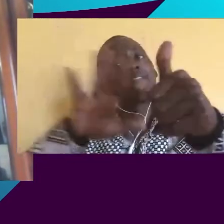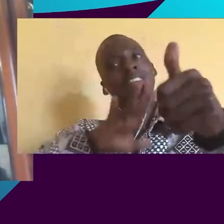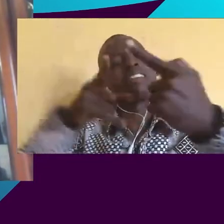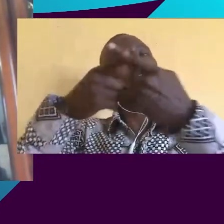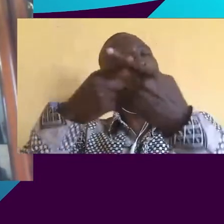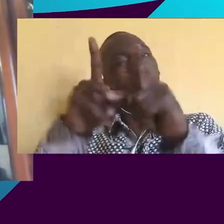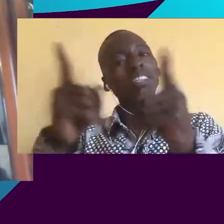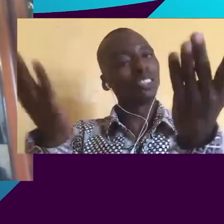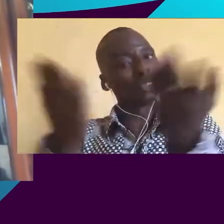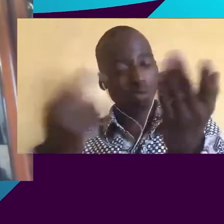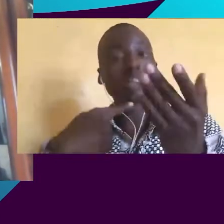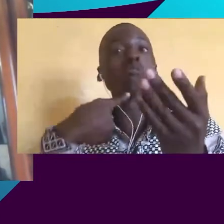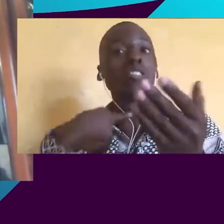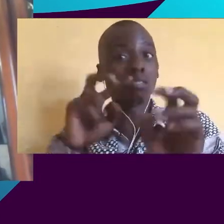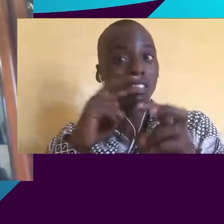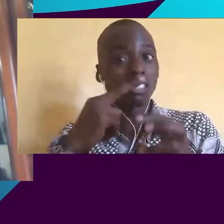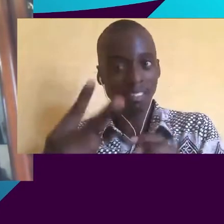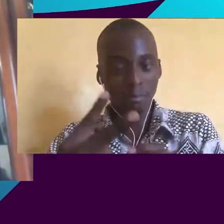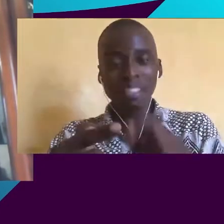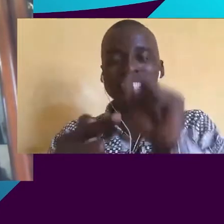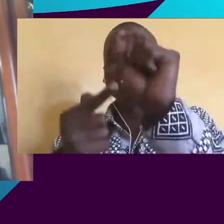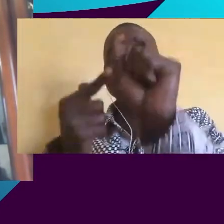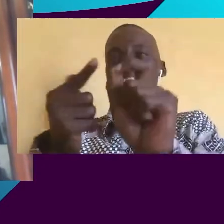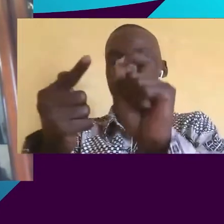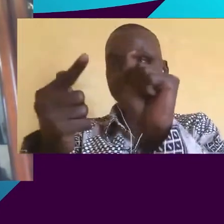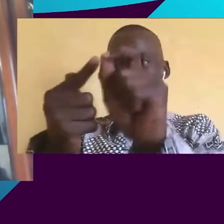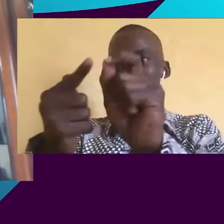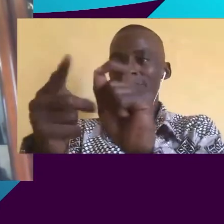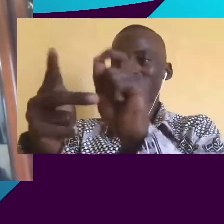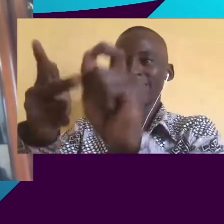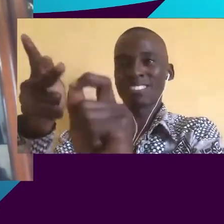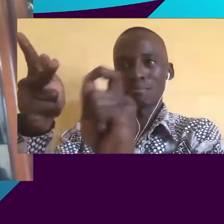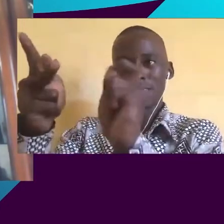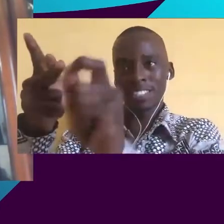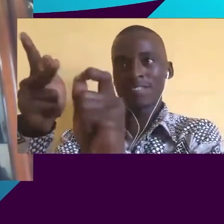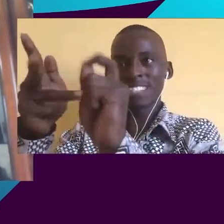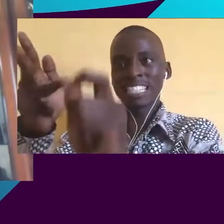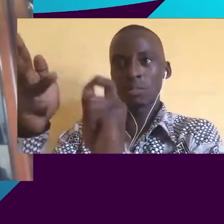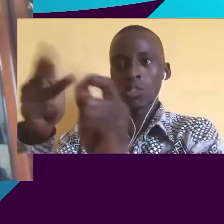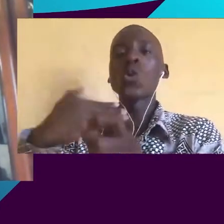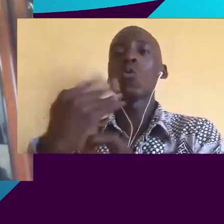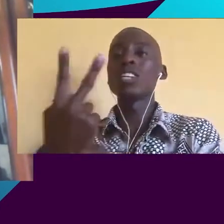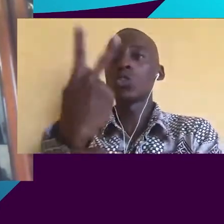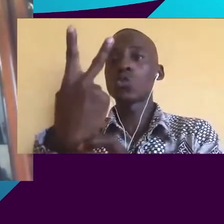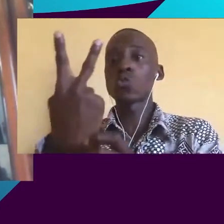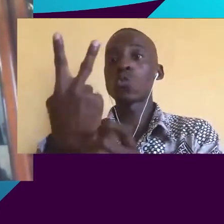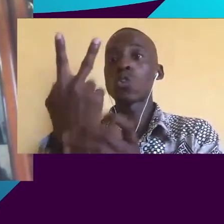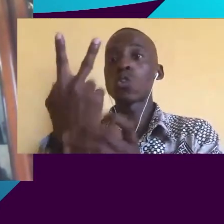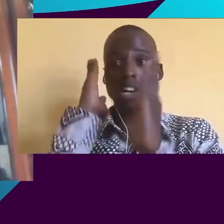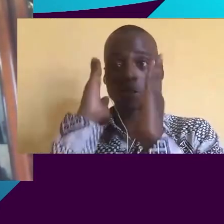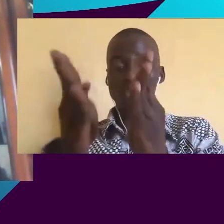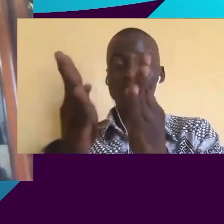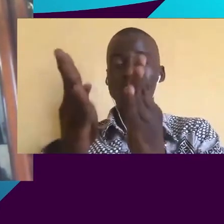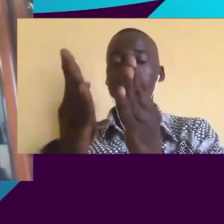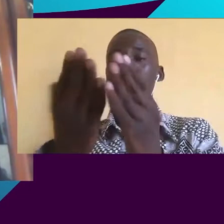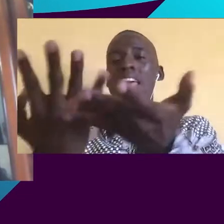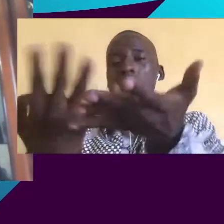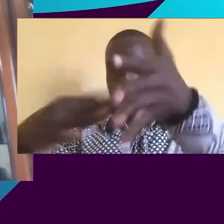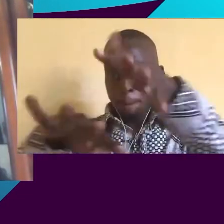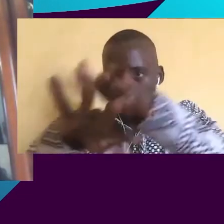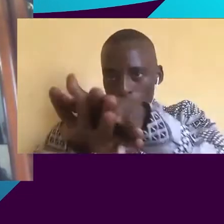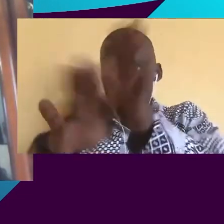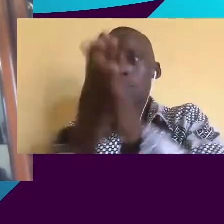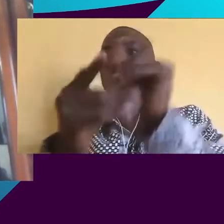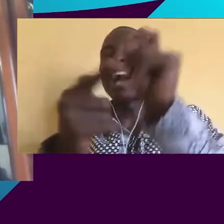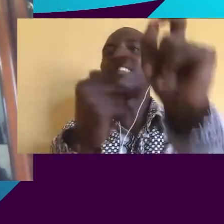to say specifically, we need to have two approaches, the mainstream and the specific. What can we do, for example,